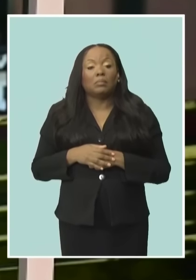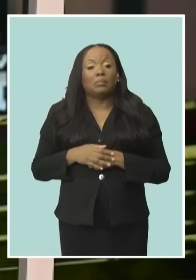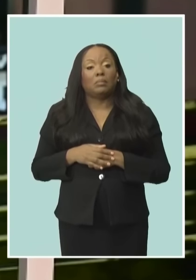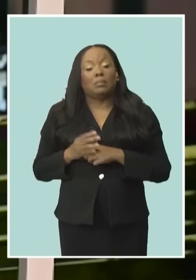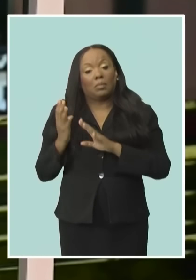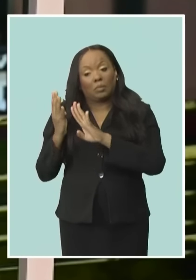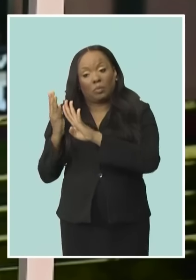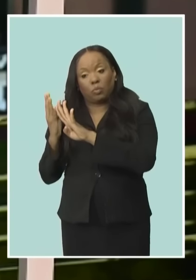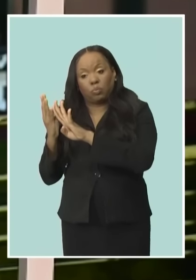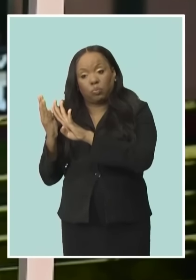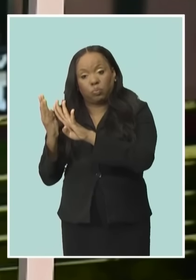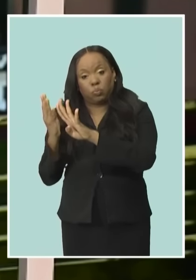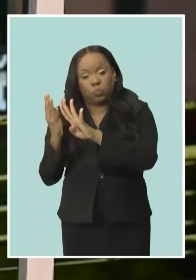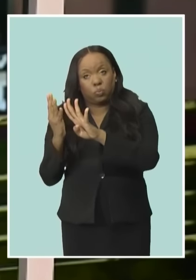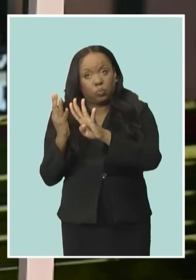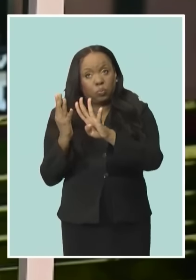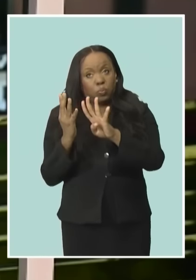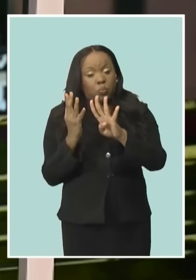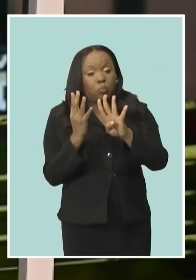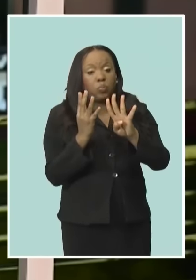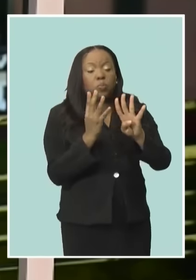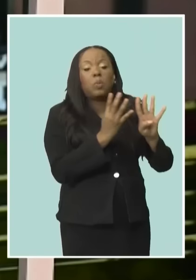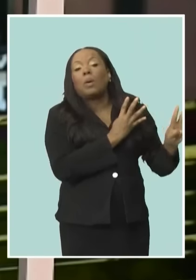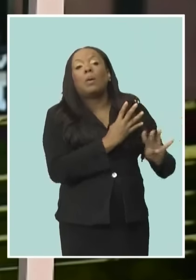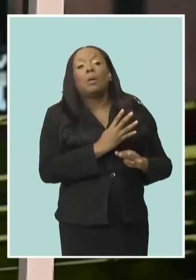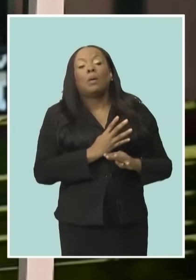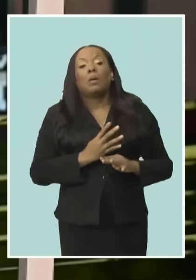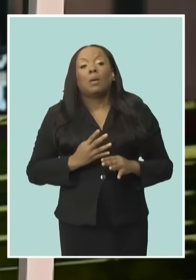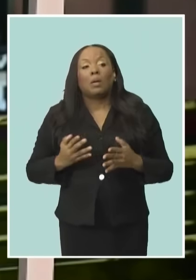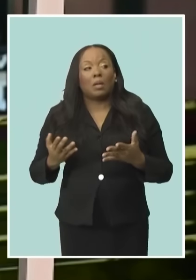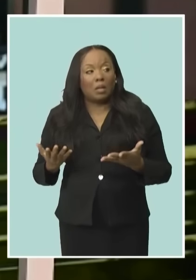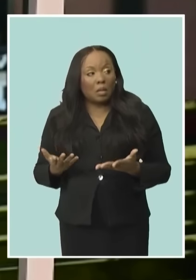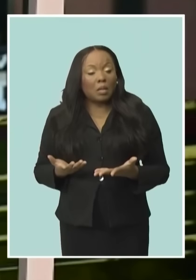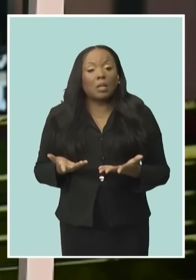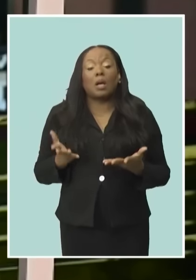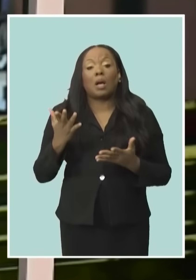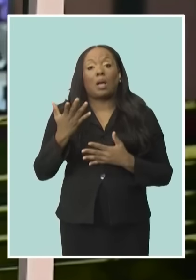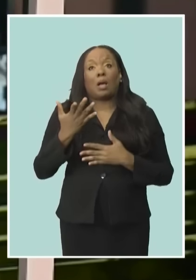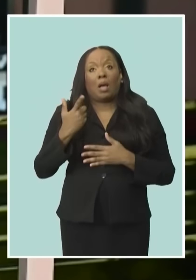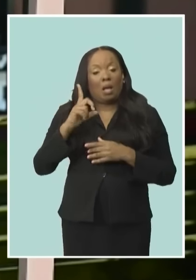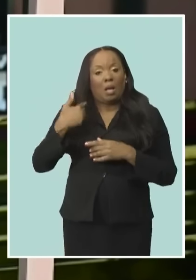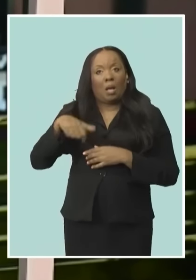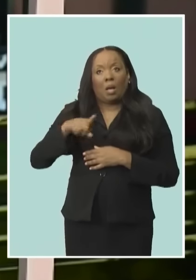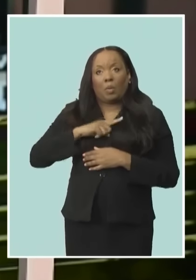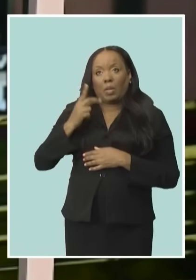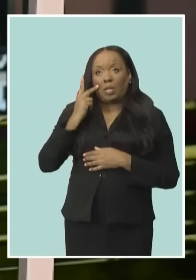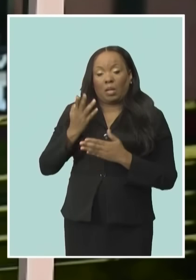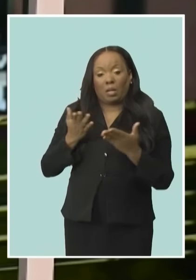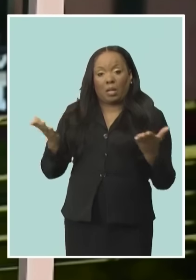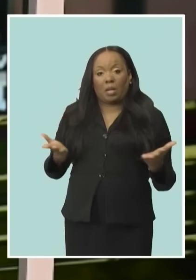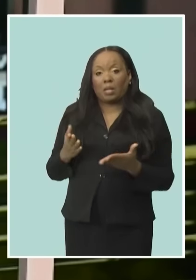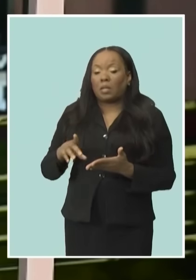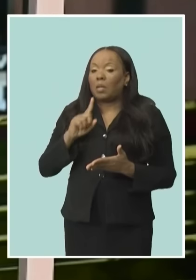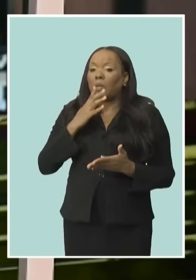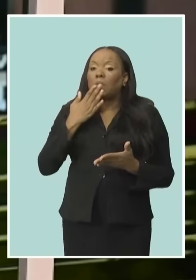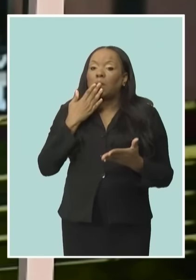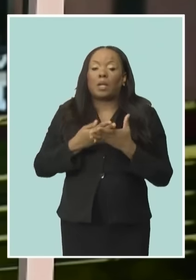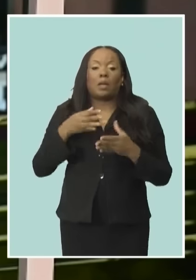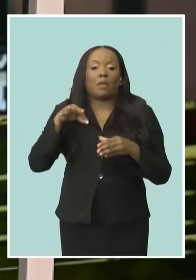of people coming in, and it really reflected that from Gordon Greenwich Primary School in particular, that there was a good voter